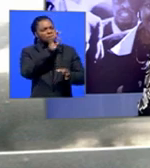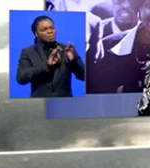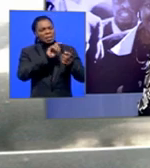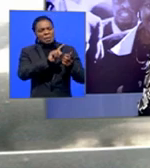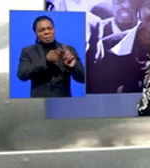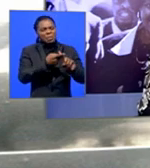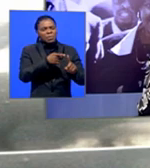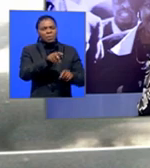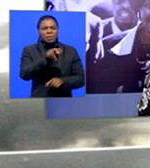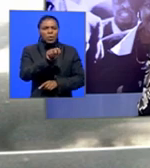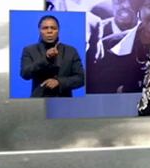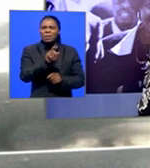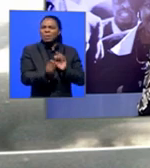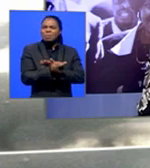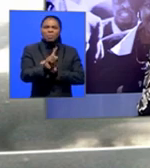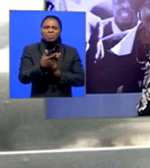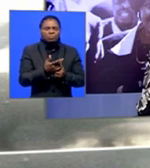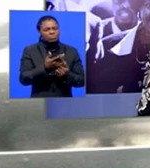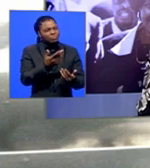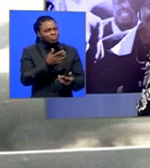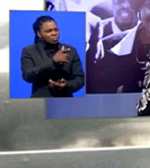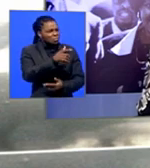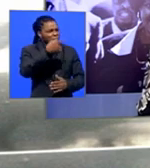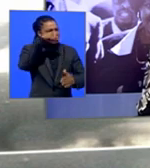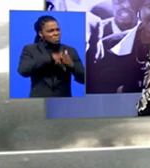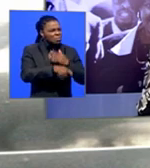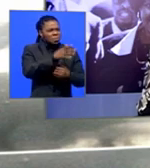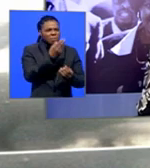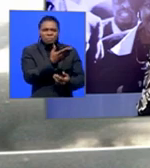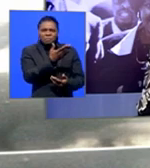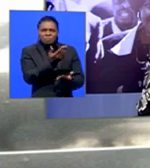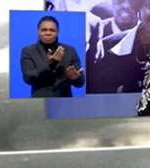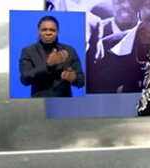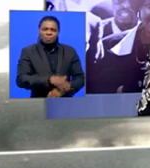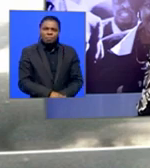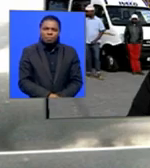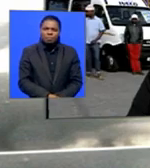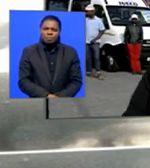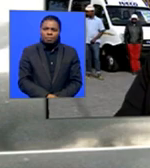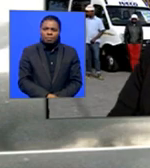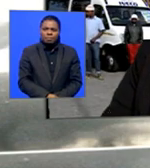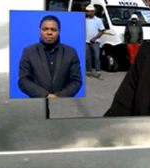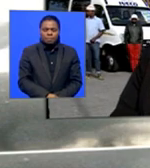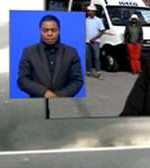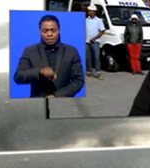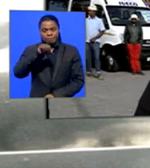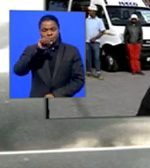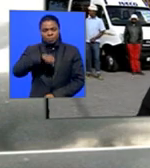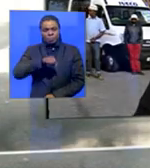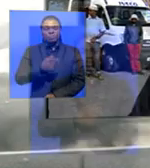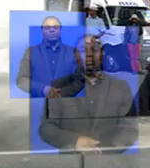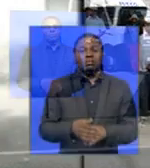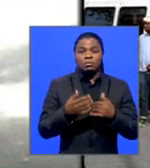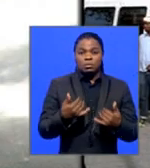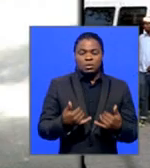the accident on the N1 can be given to us. Mariska, any more details that you have for us? Yes, Leanne, at